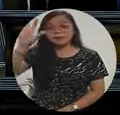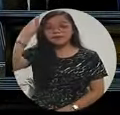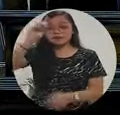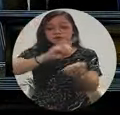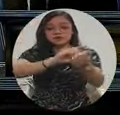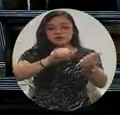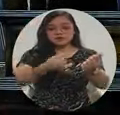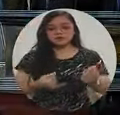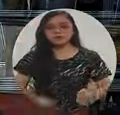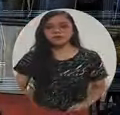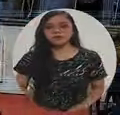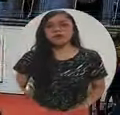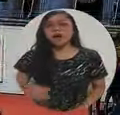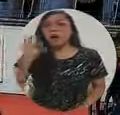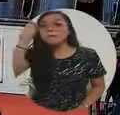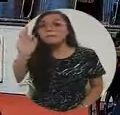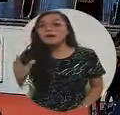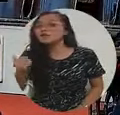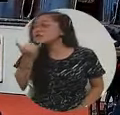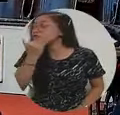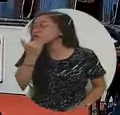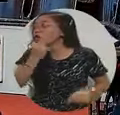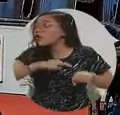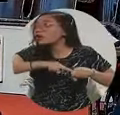Do you know why? I started wrong.